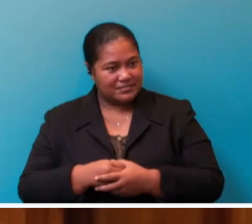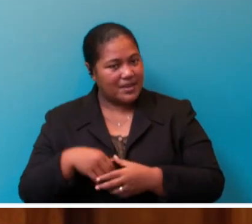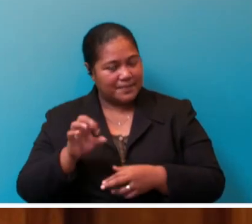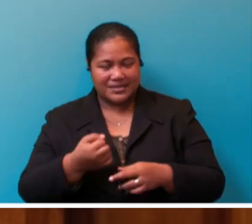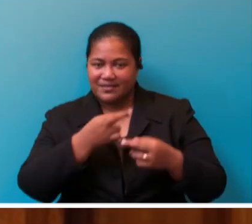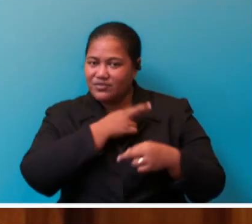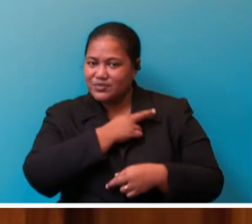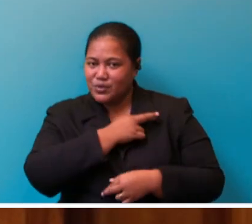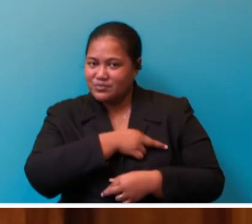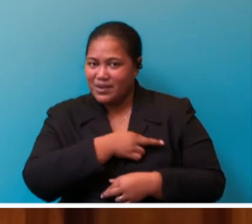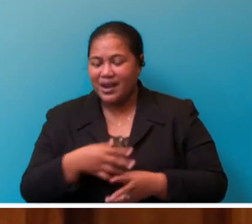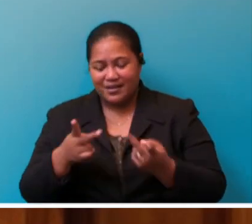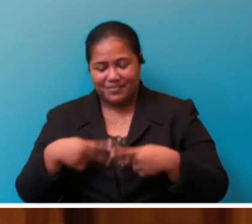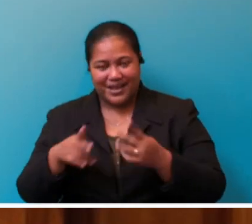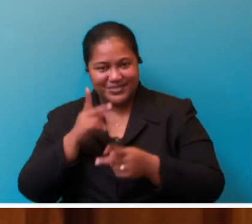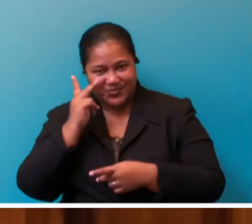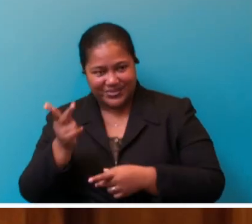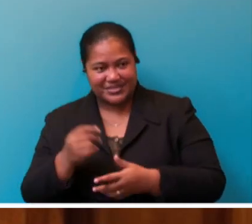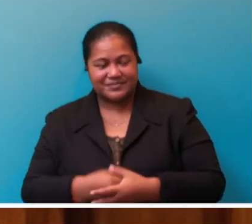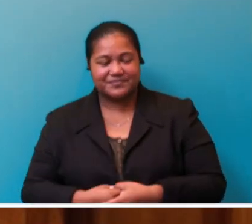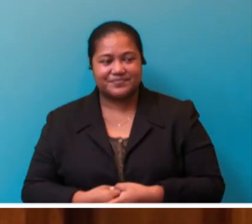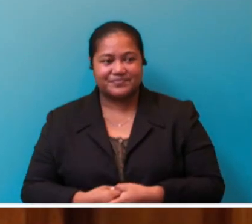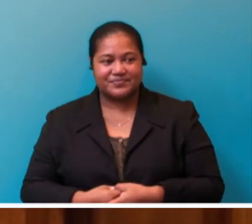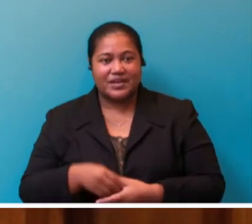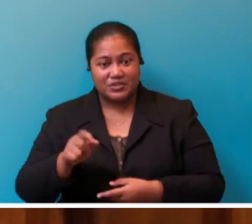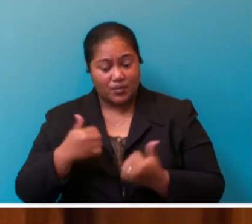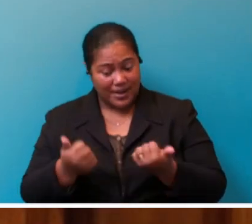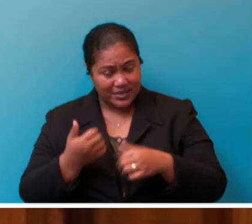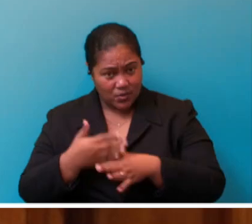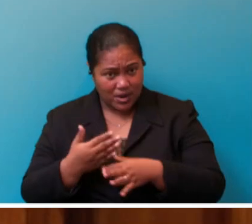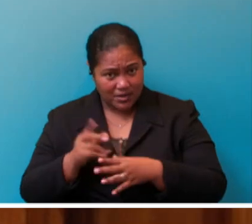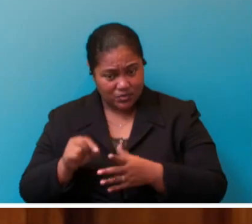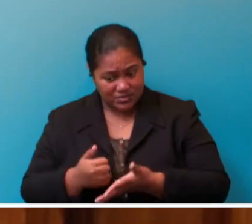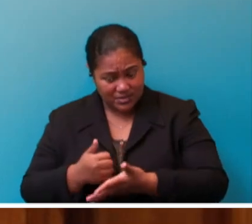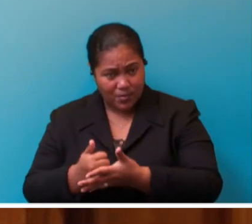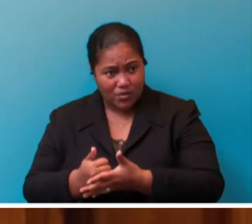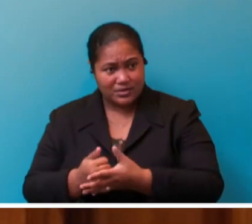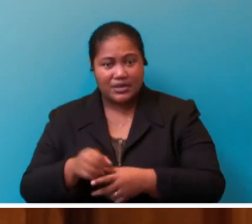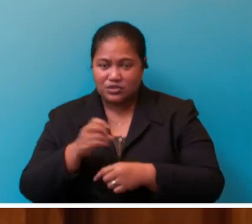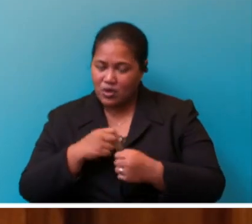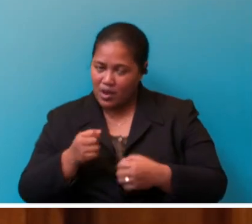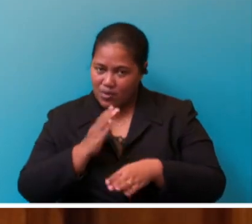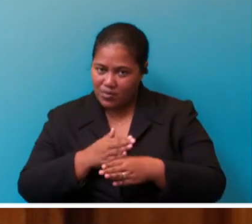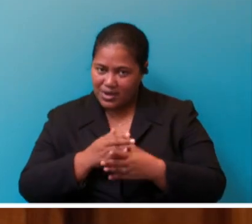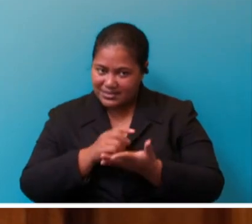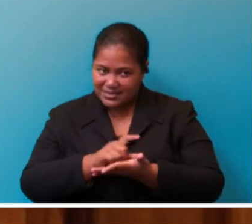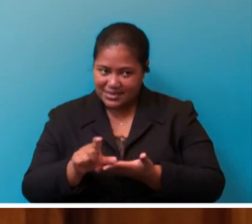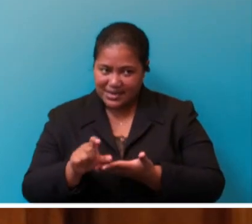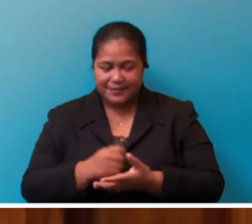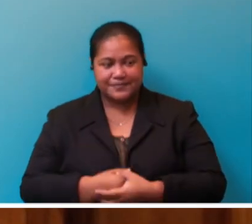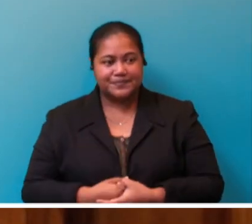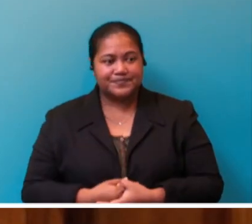cruise destination. Mr. Speaker, while much of this work is ongoing, our direction is clear. We are building a